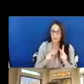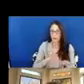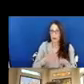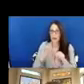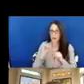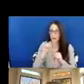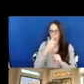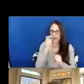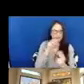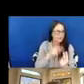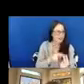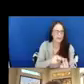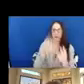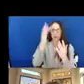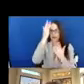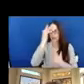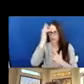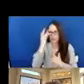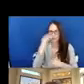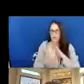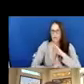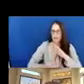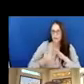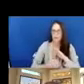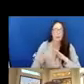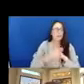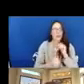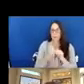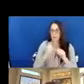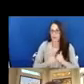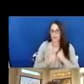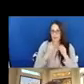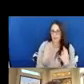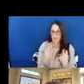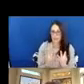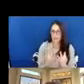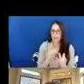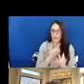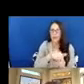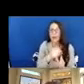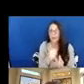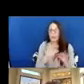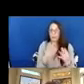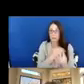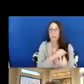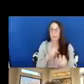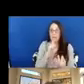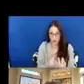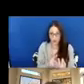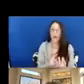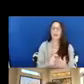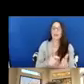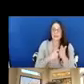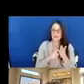quarantine. They mostly live in families where the rest of the family members are essential workers. They do not have the privilege